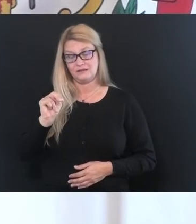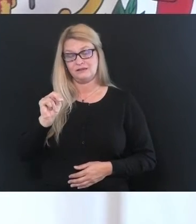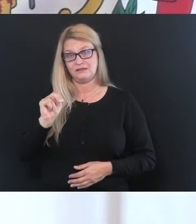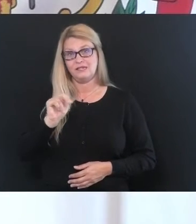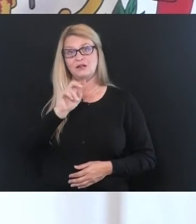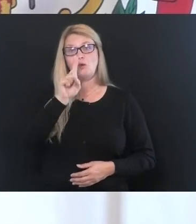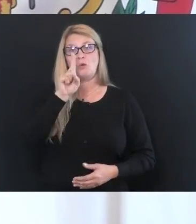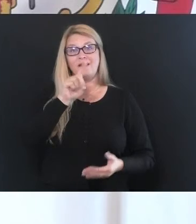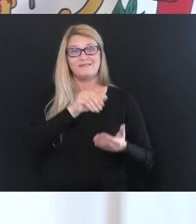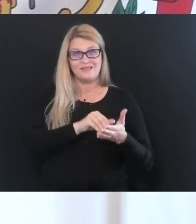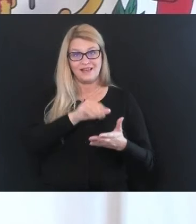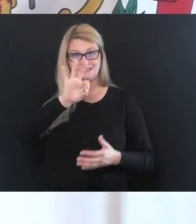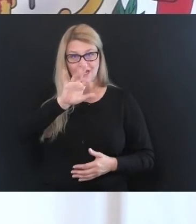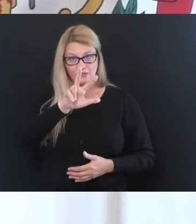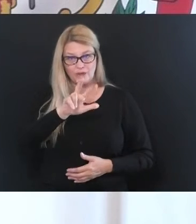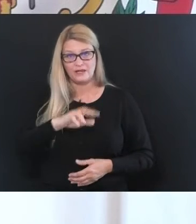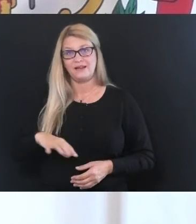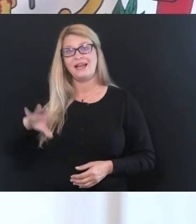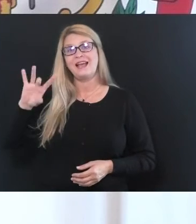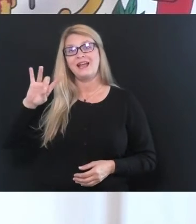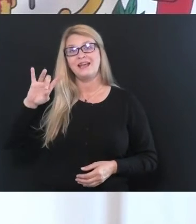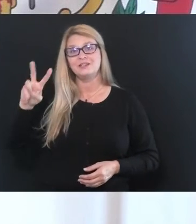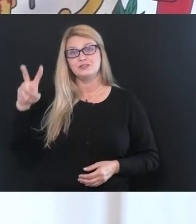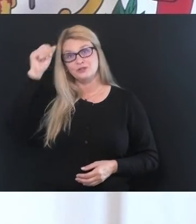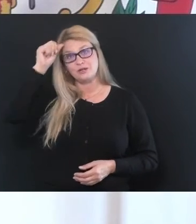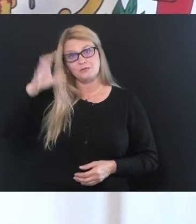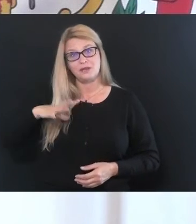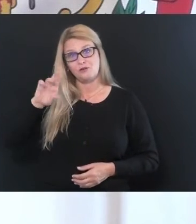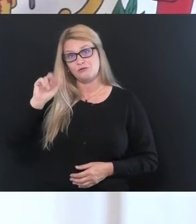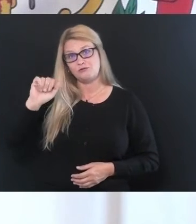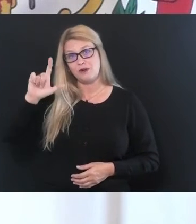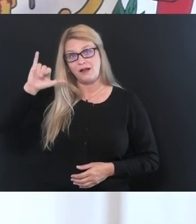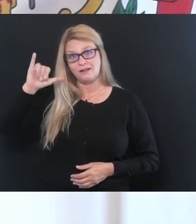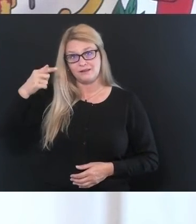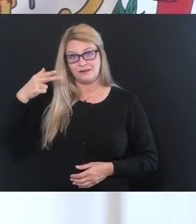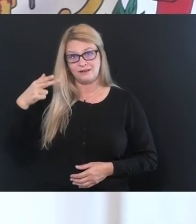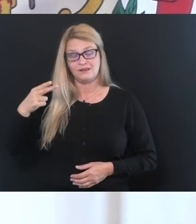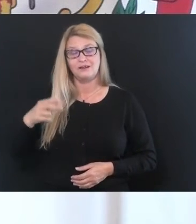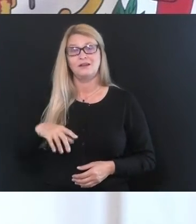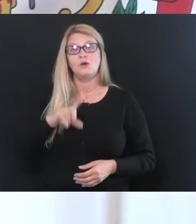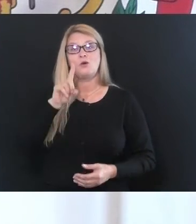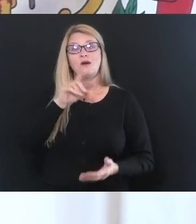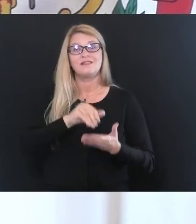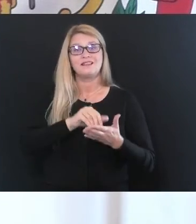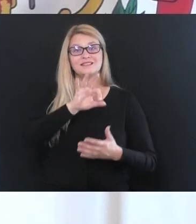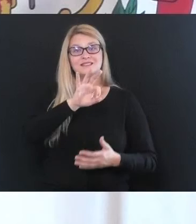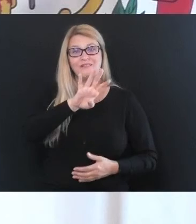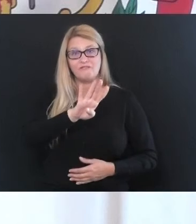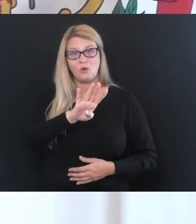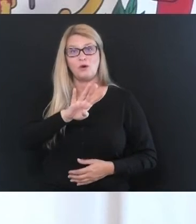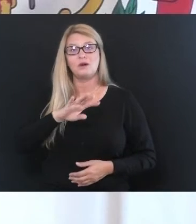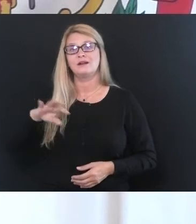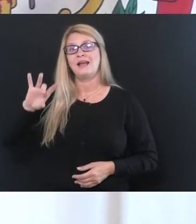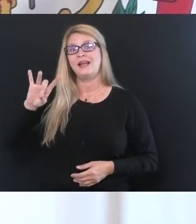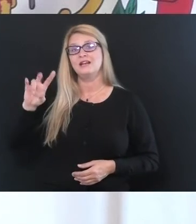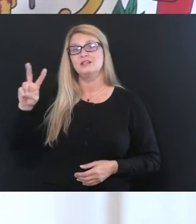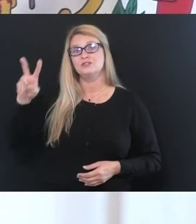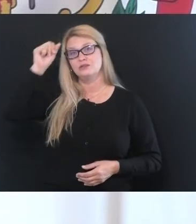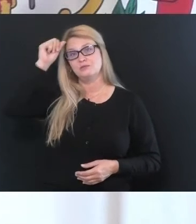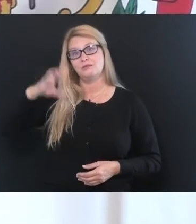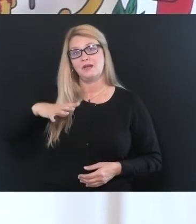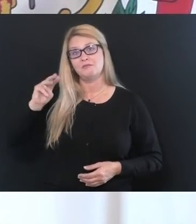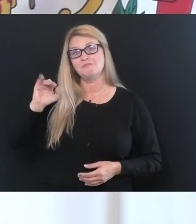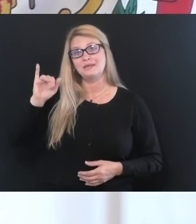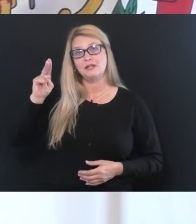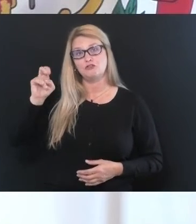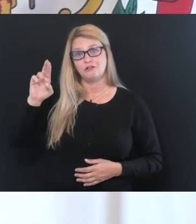Our 1,093rd death, an 82-year-old male from Raleigh County. Our 1,094th death, an 82-year-old male from